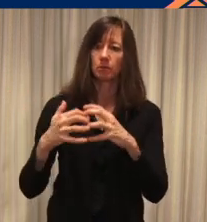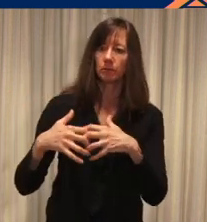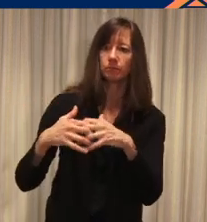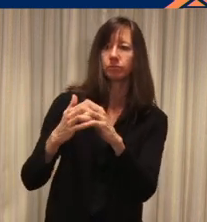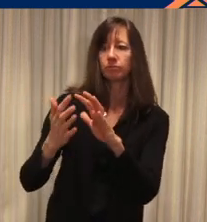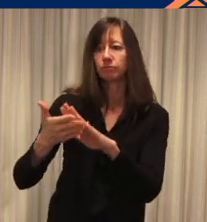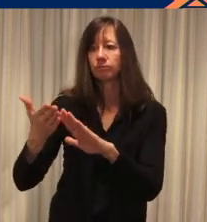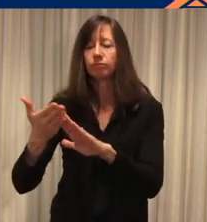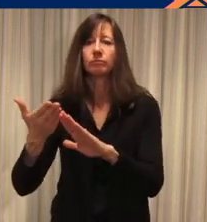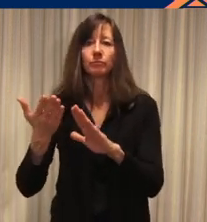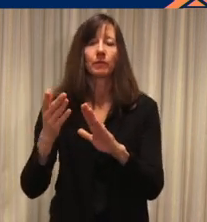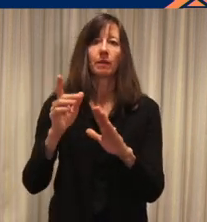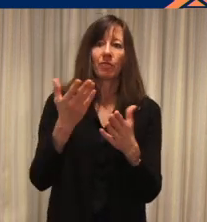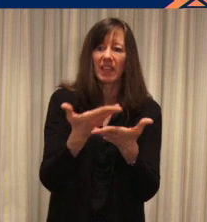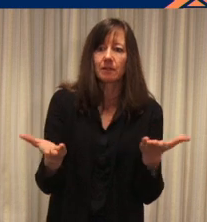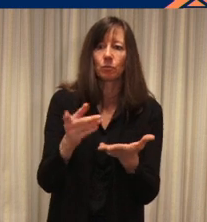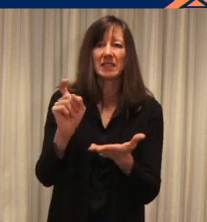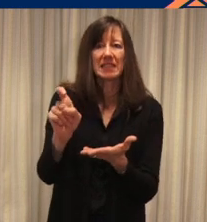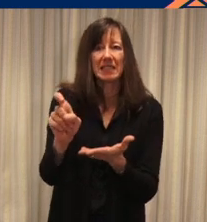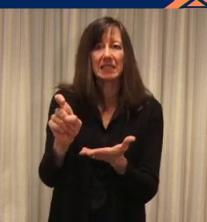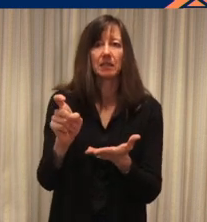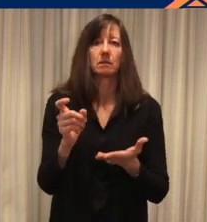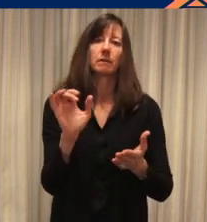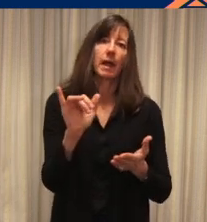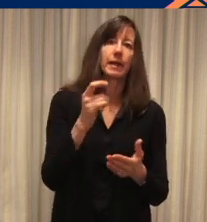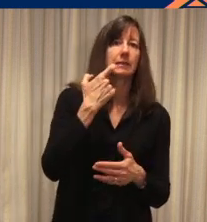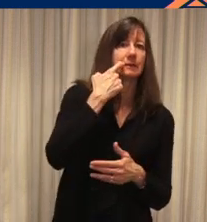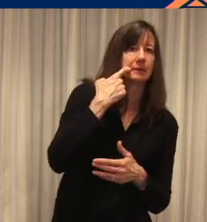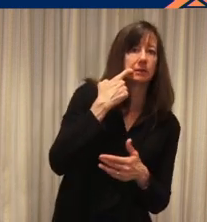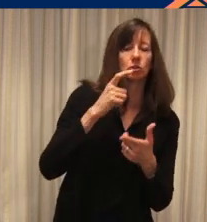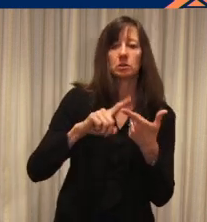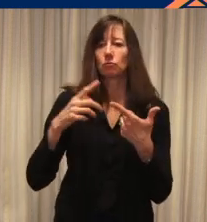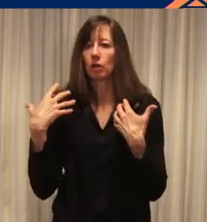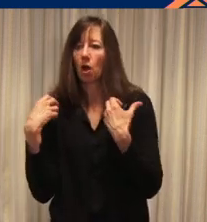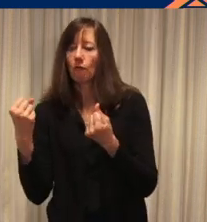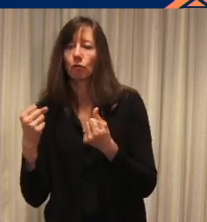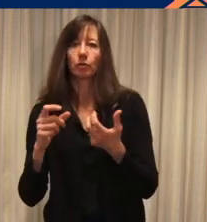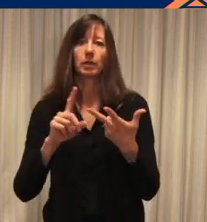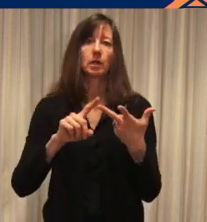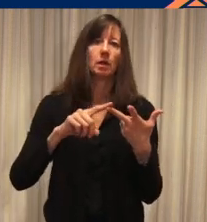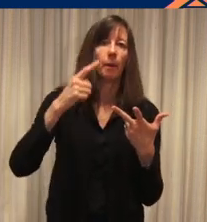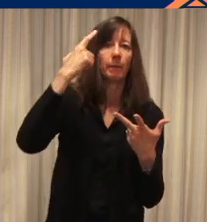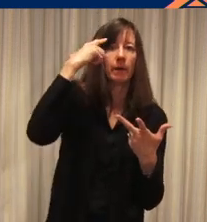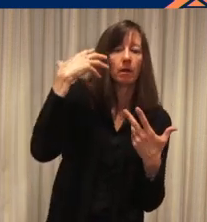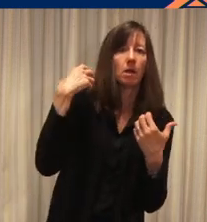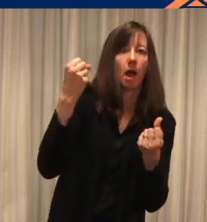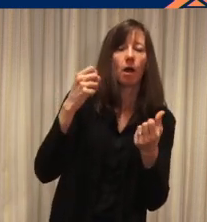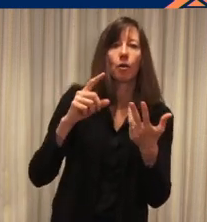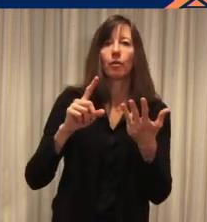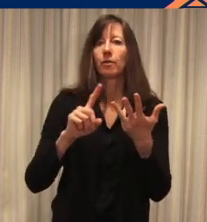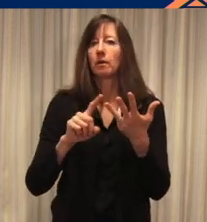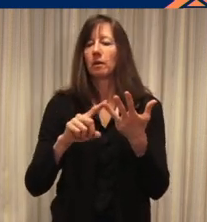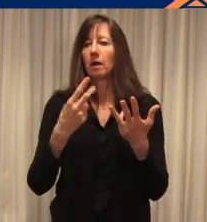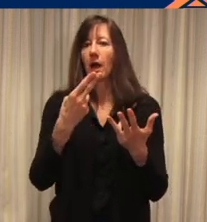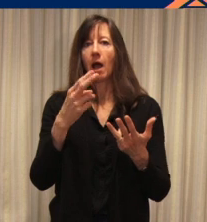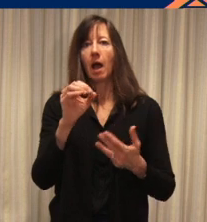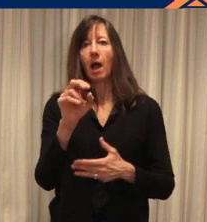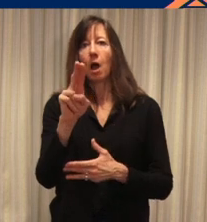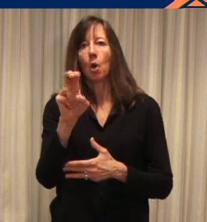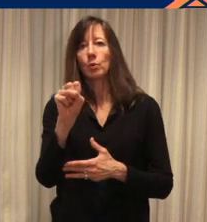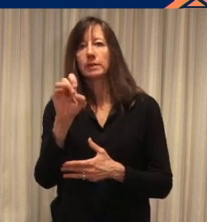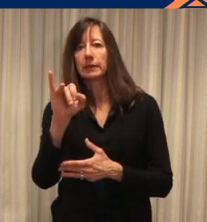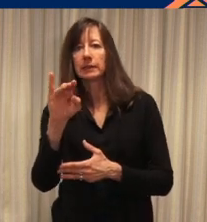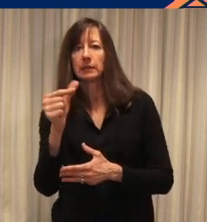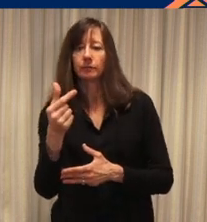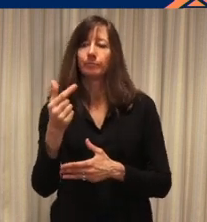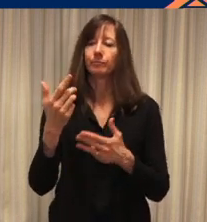have, from addiction and recovery to mental health to housing to food and